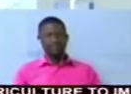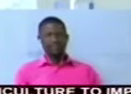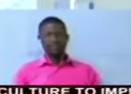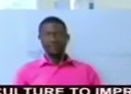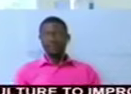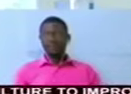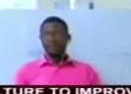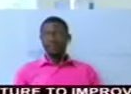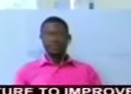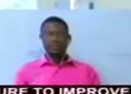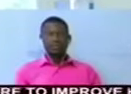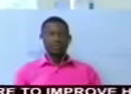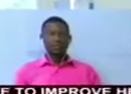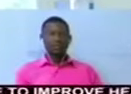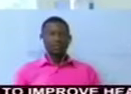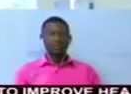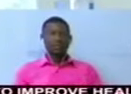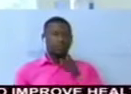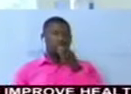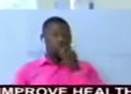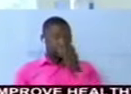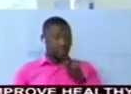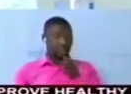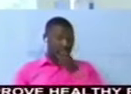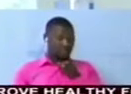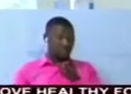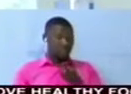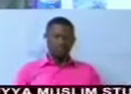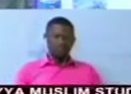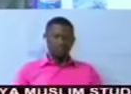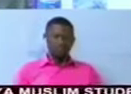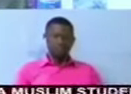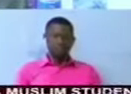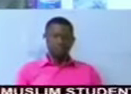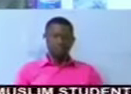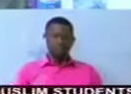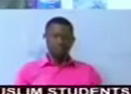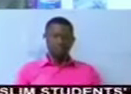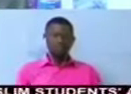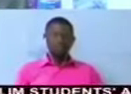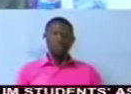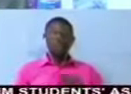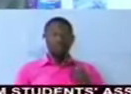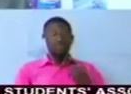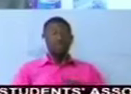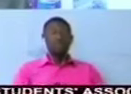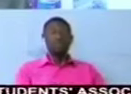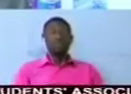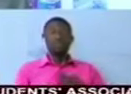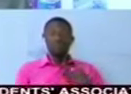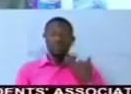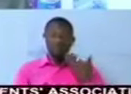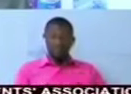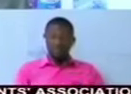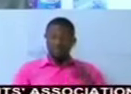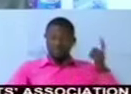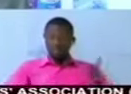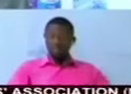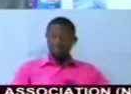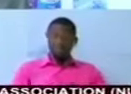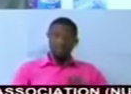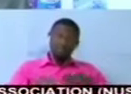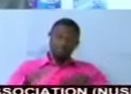You said this was explained to Richie Gudi Gogo dañ ñu park ci cell. That was the time when we are done with the beating, we were parked in the